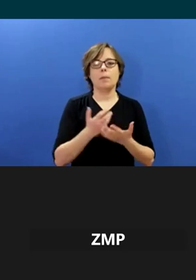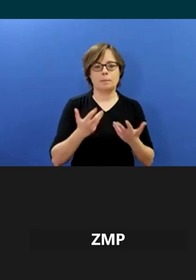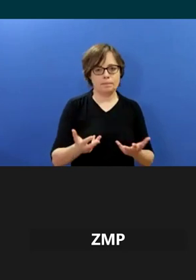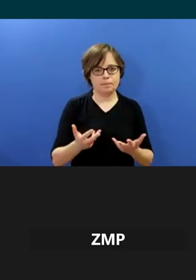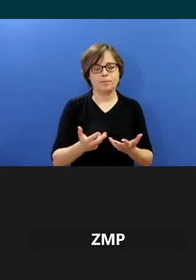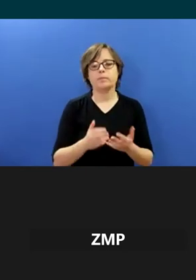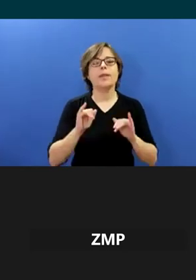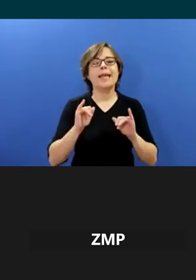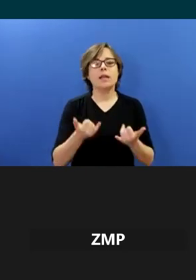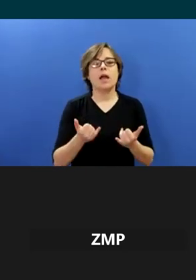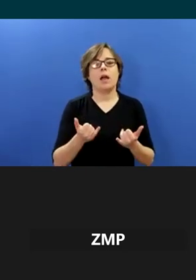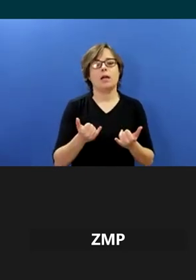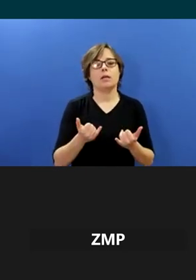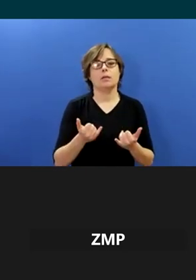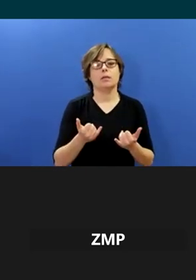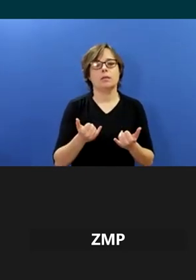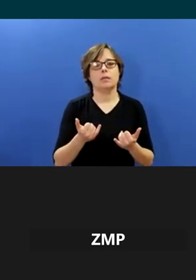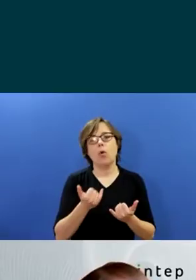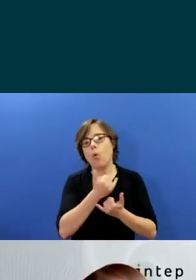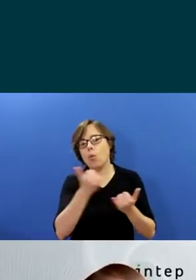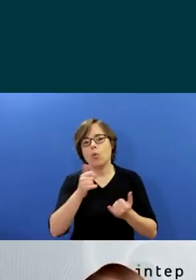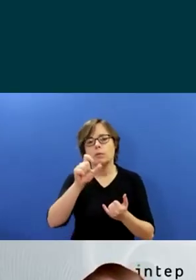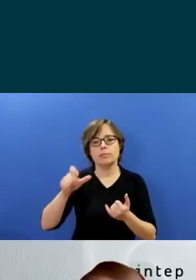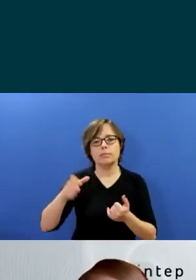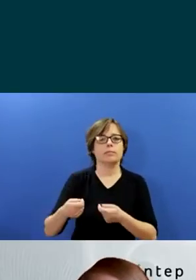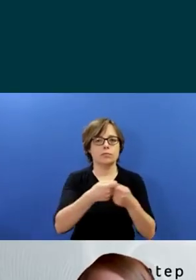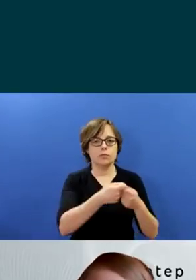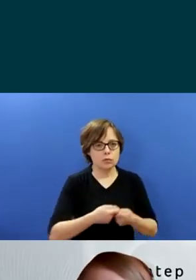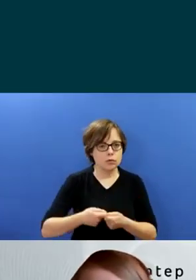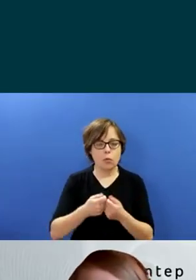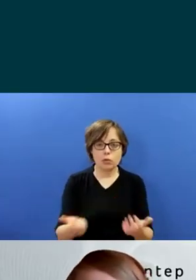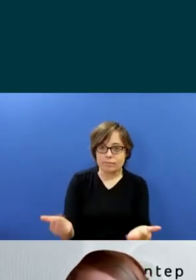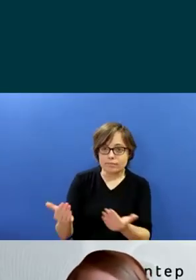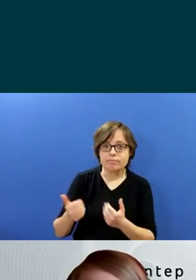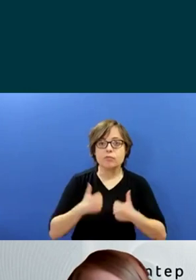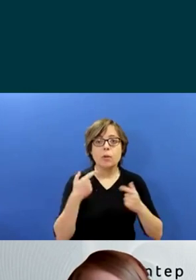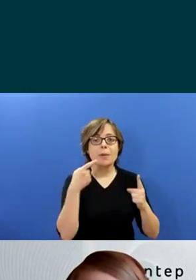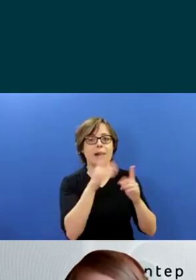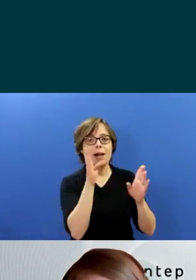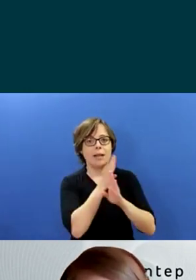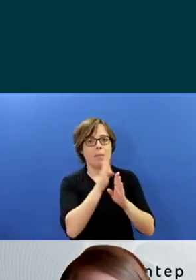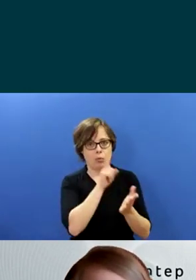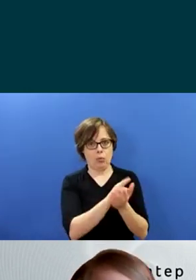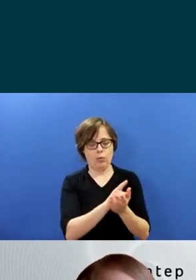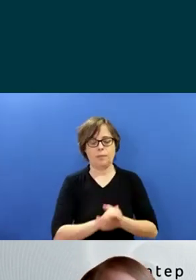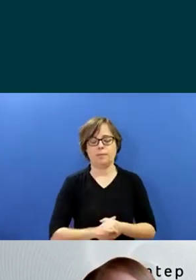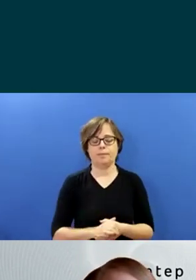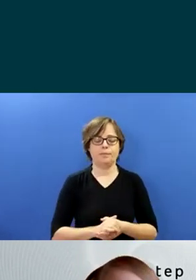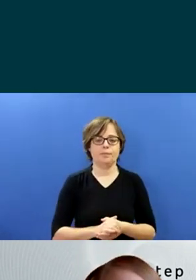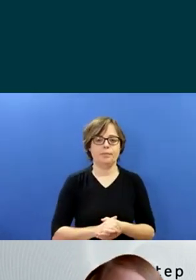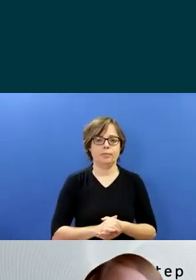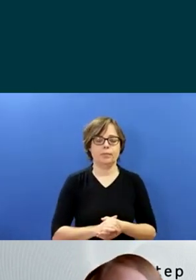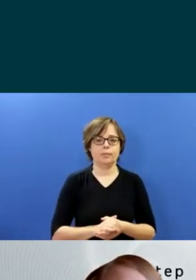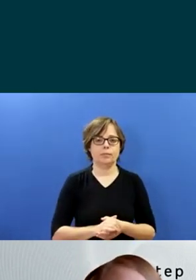achieve climate targets, for example, directly or indirectly. And as already mentioned, when it comes to